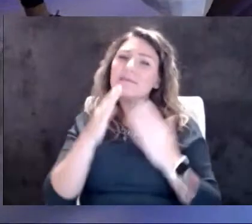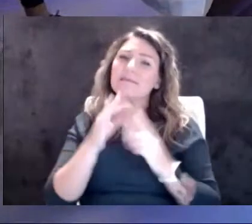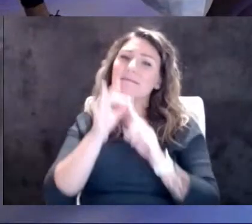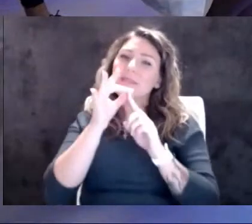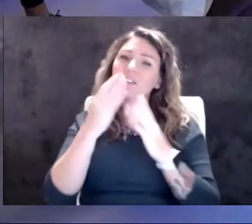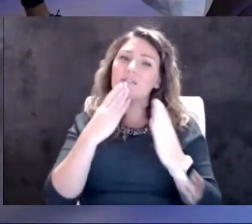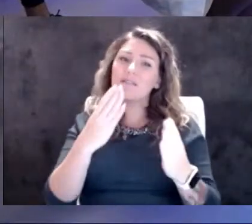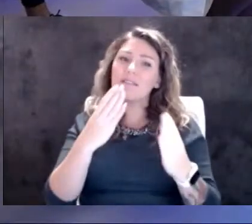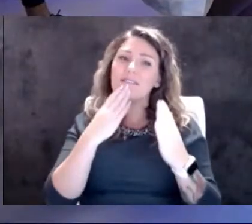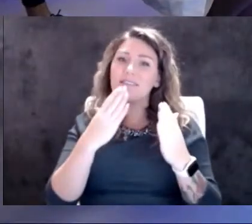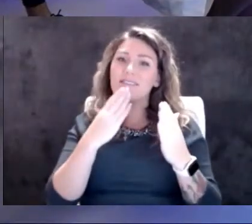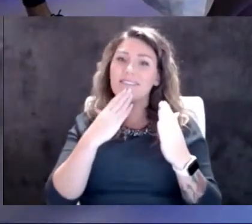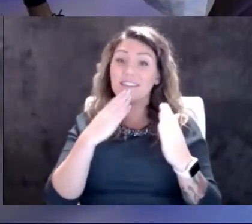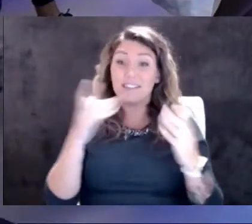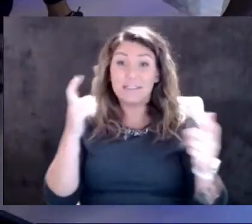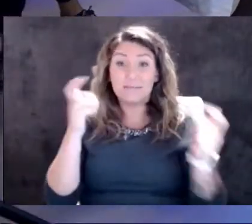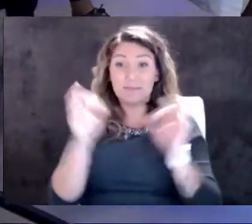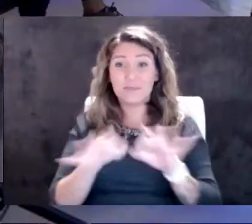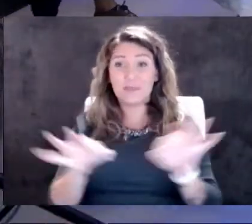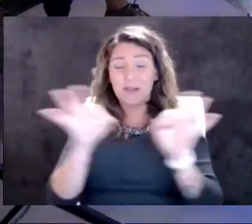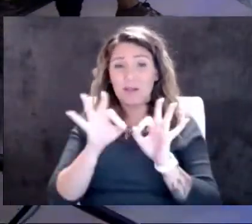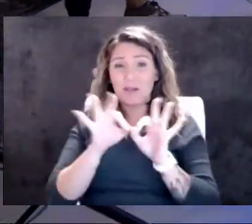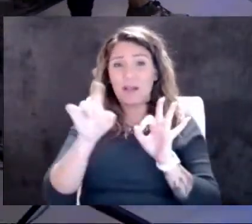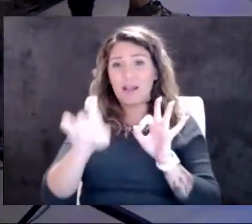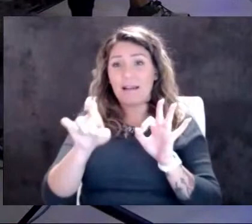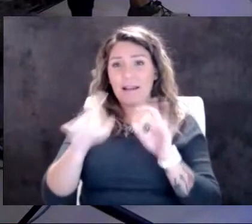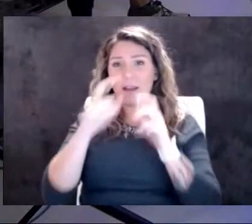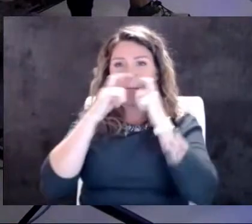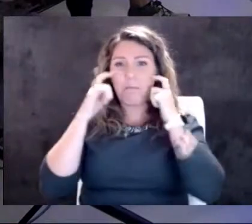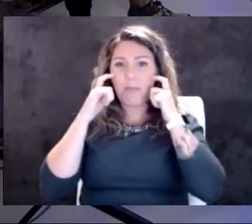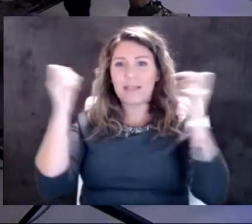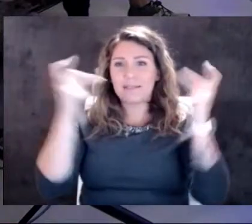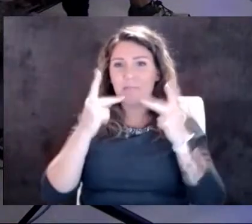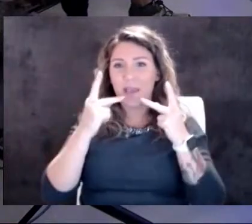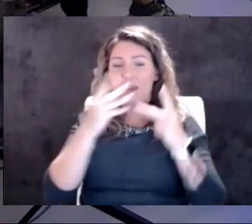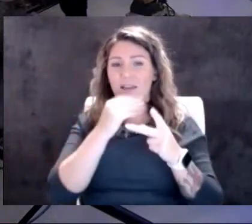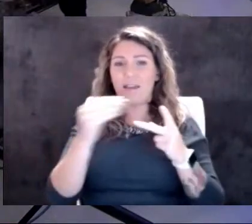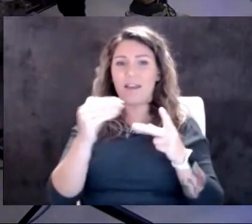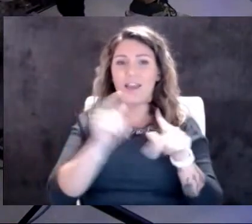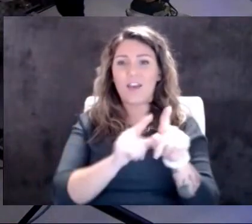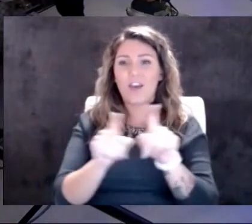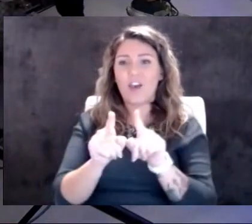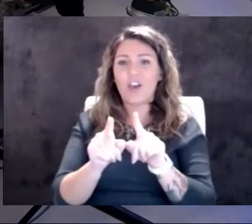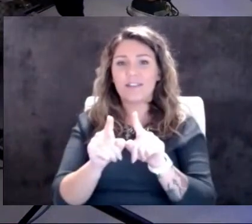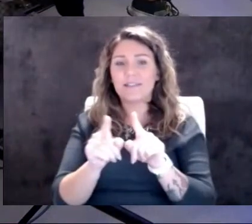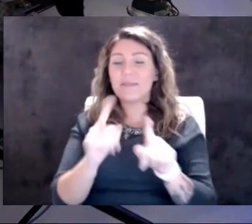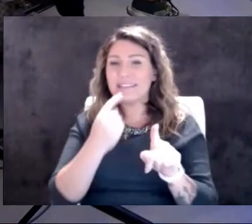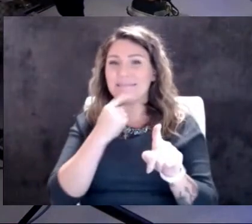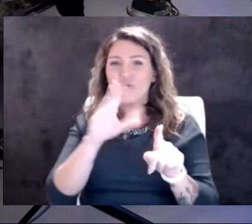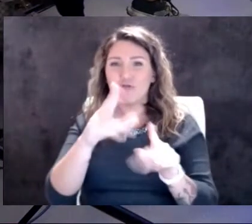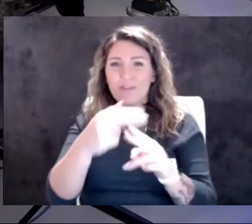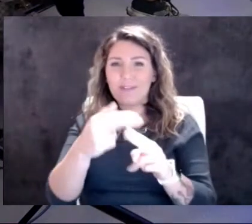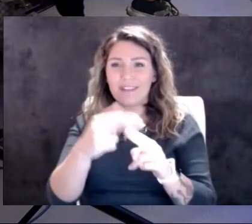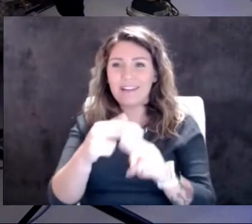know that this is a big deal. We got to put our masks back on when they come over here. And also, I'm going to say her name correctly, Amory Lee. Did I do